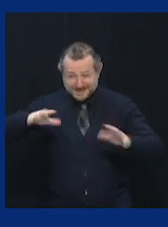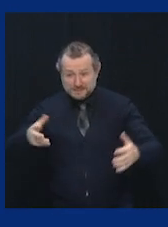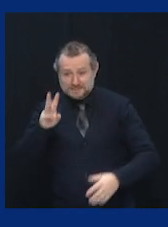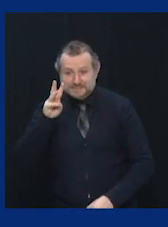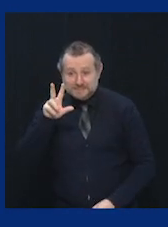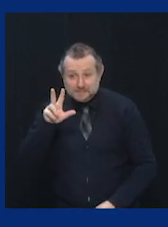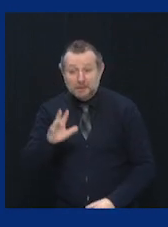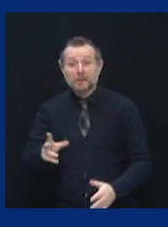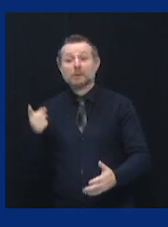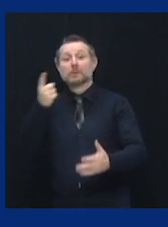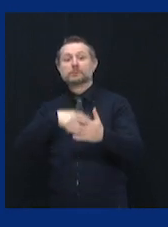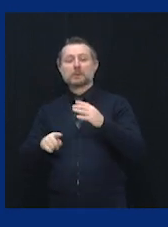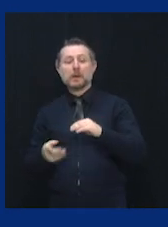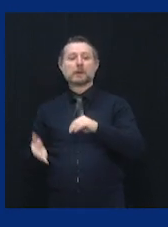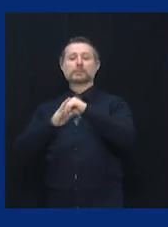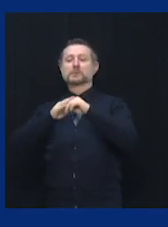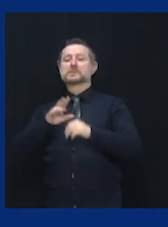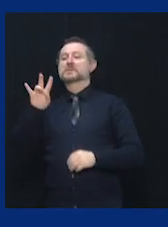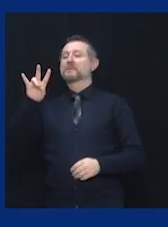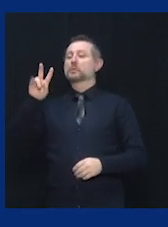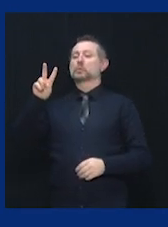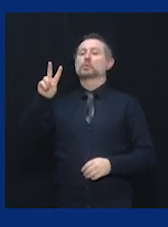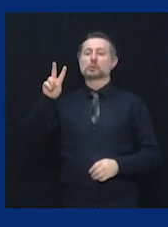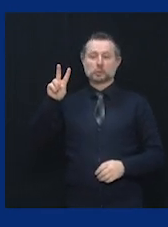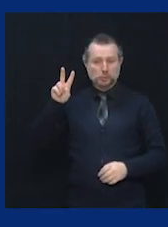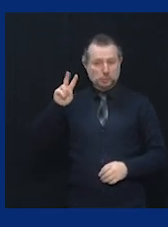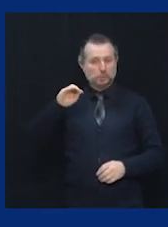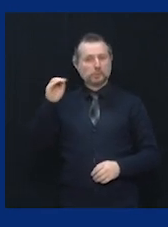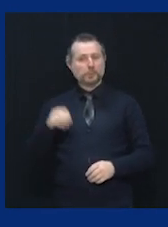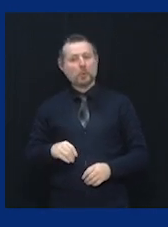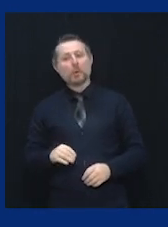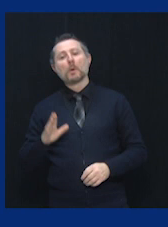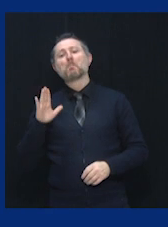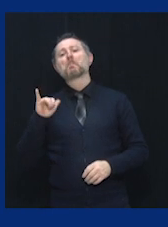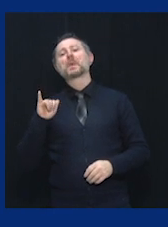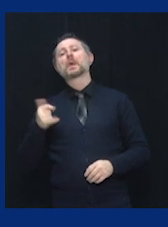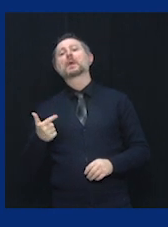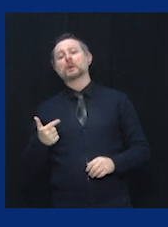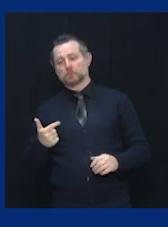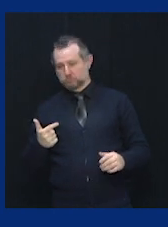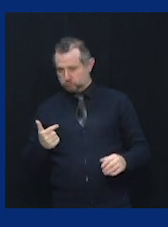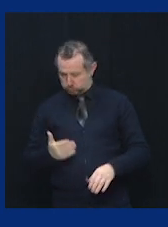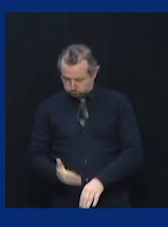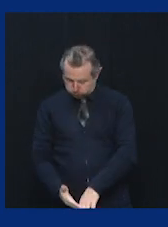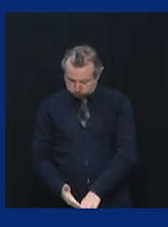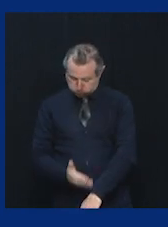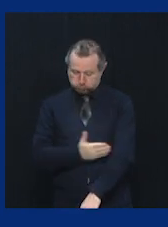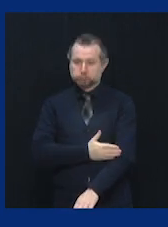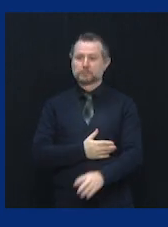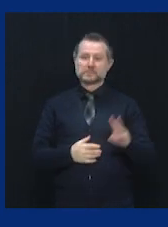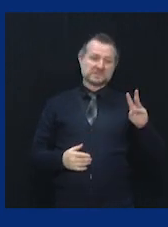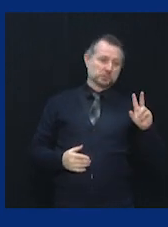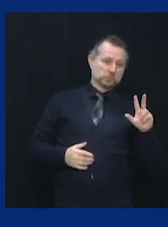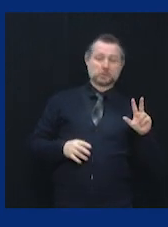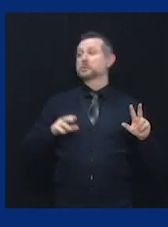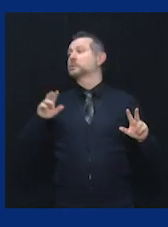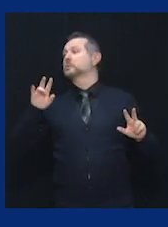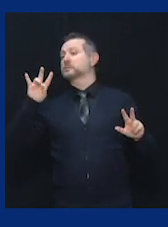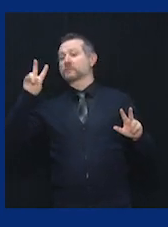we're at 72%. So that is a huge improvement. 70 to